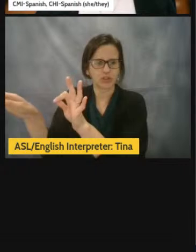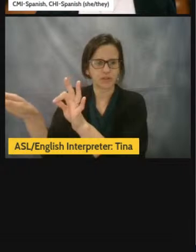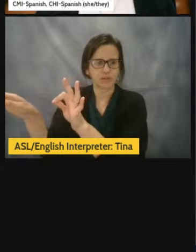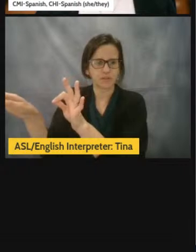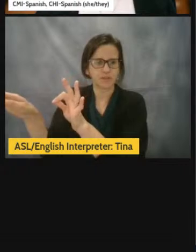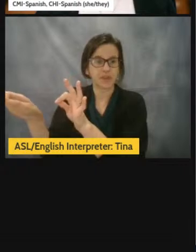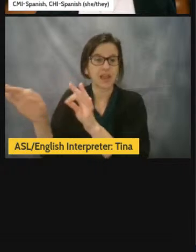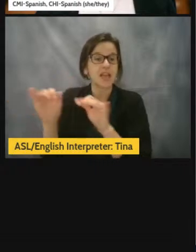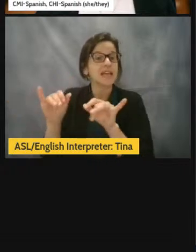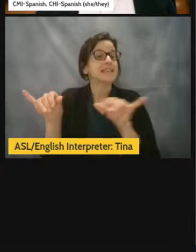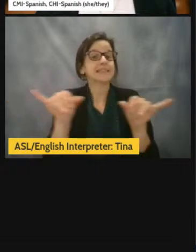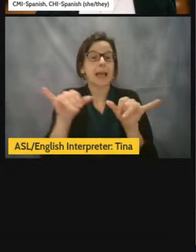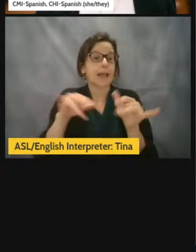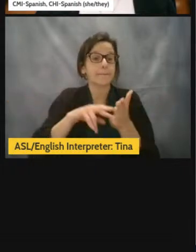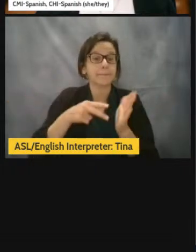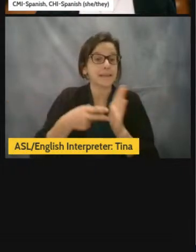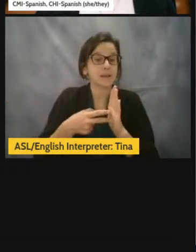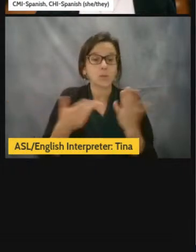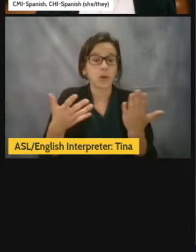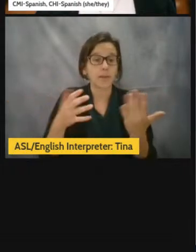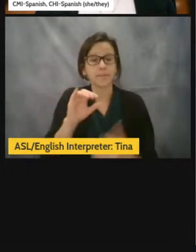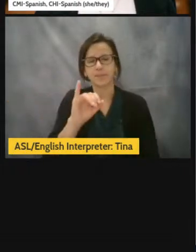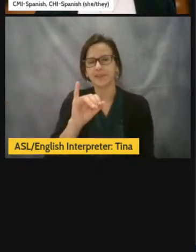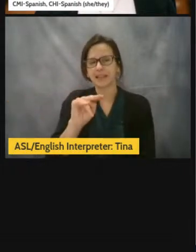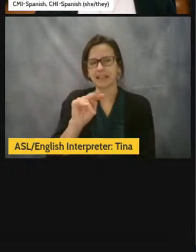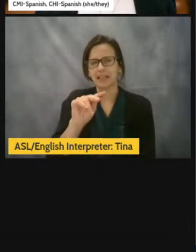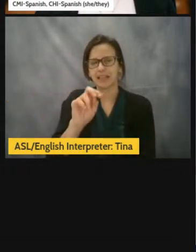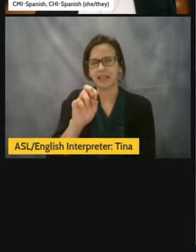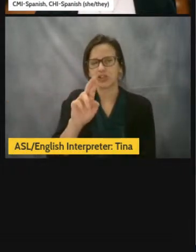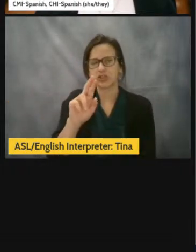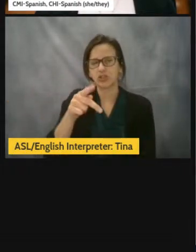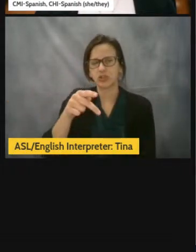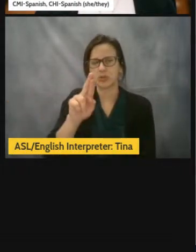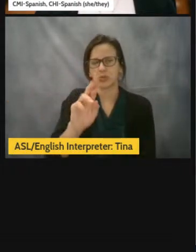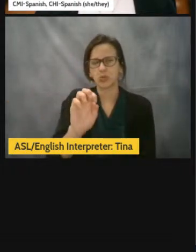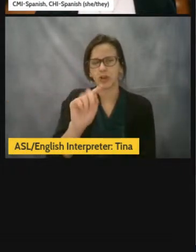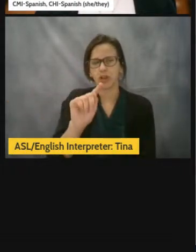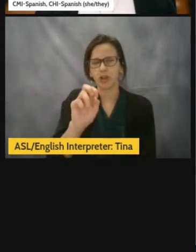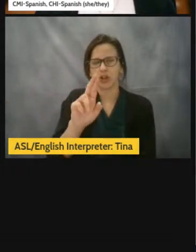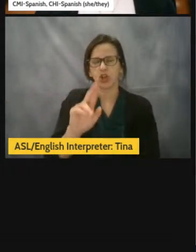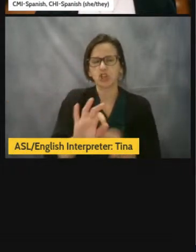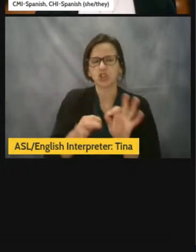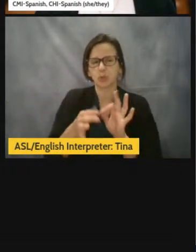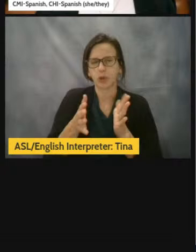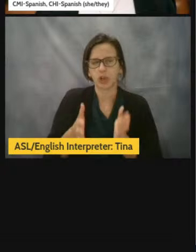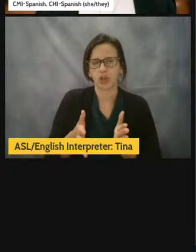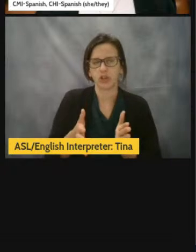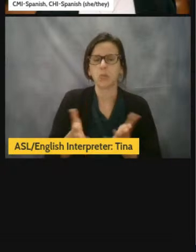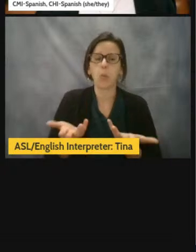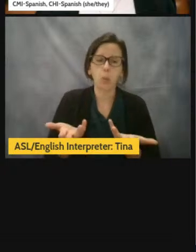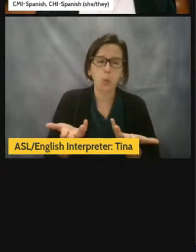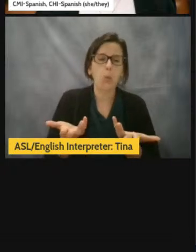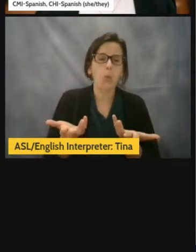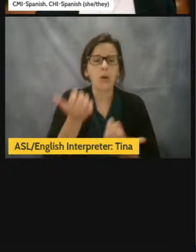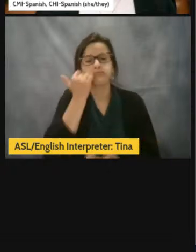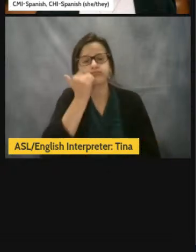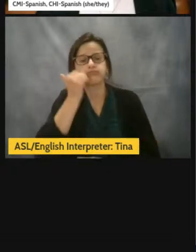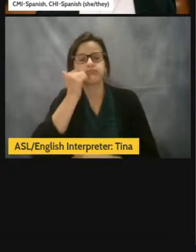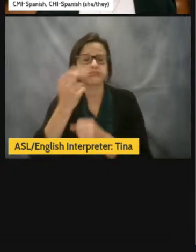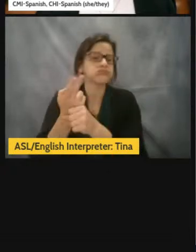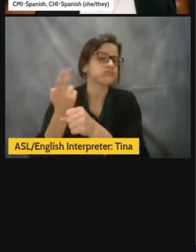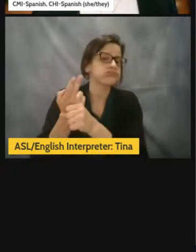synonyms, interpreter. So yes, colloquially, a lot of people refer to interpreters